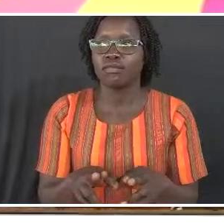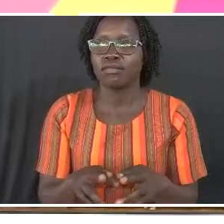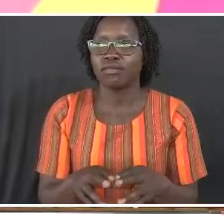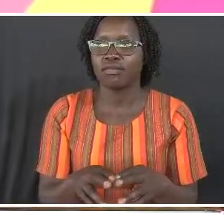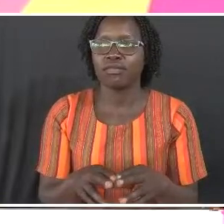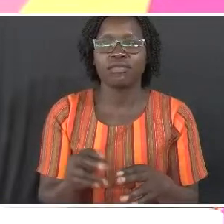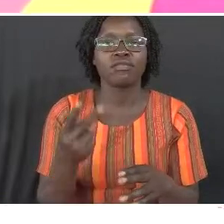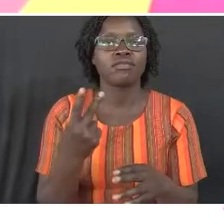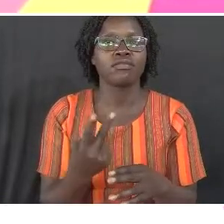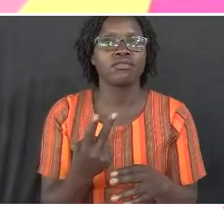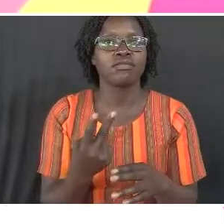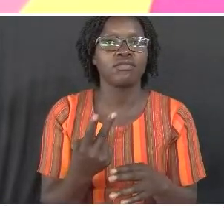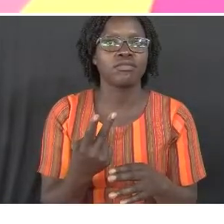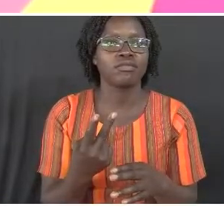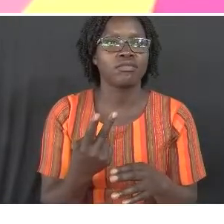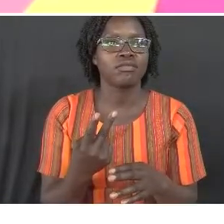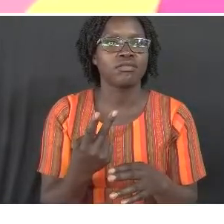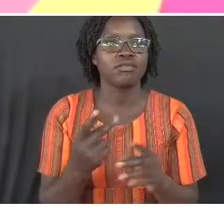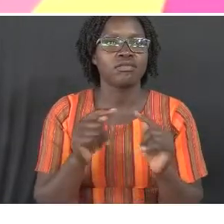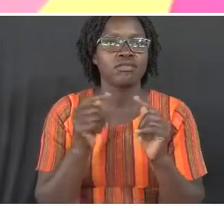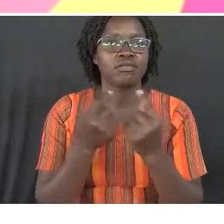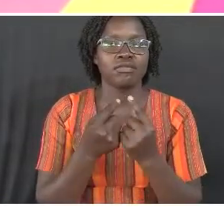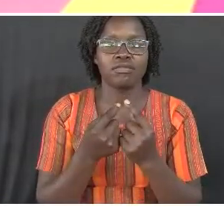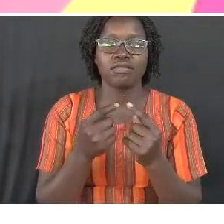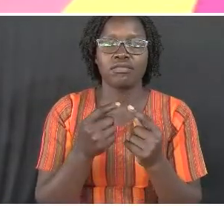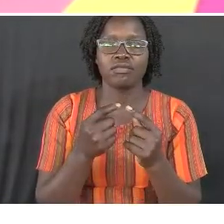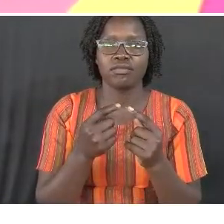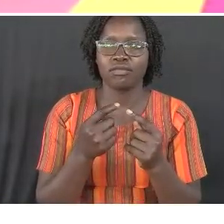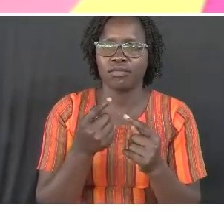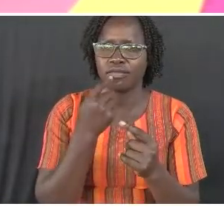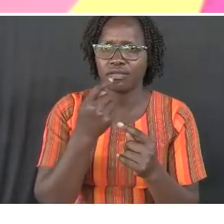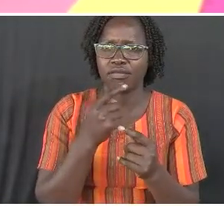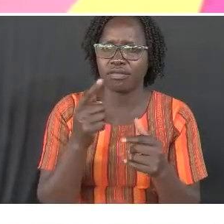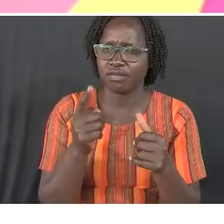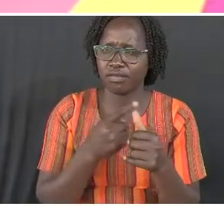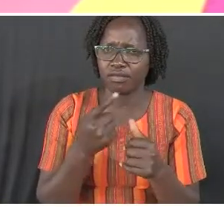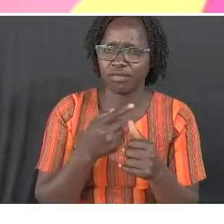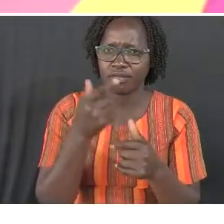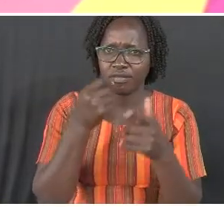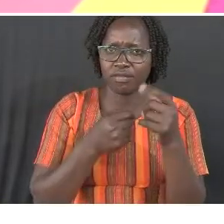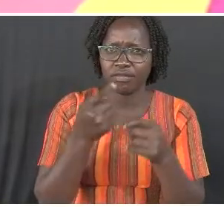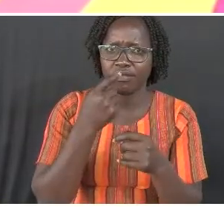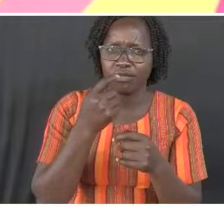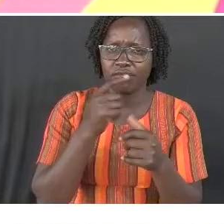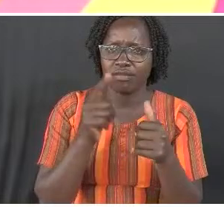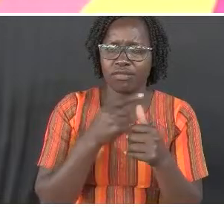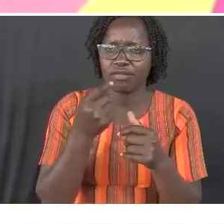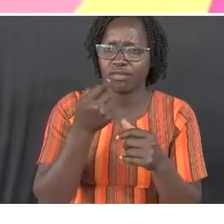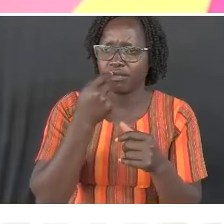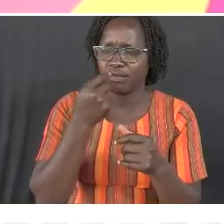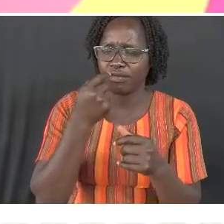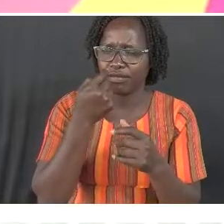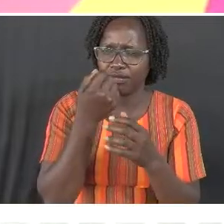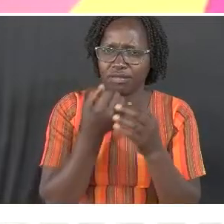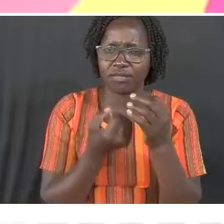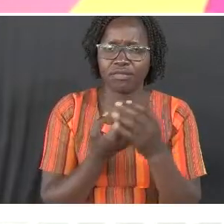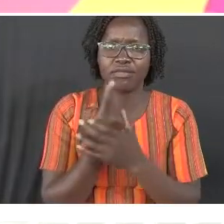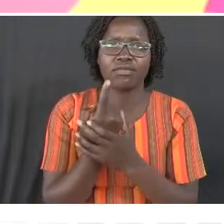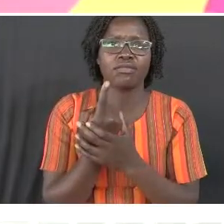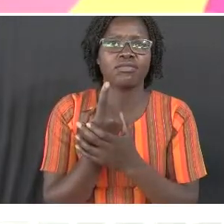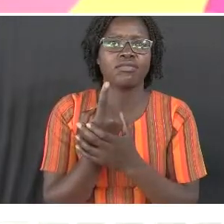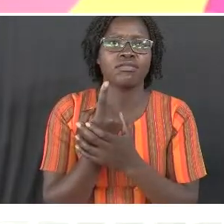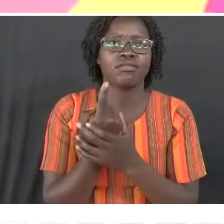two sets of teeth. The first set is the milk teeth. They are the first teeth to come